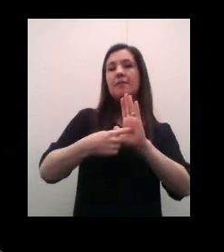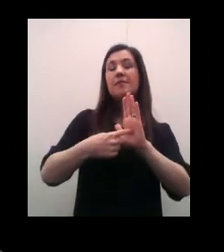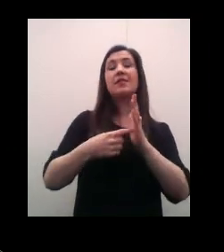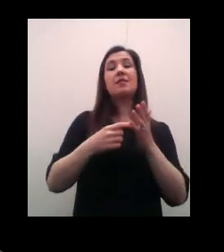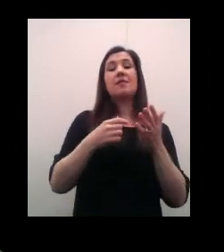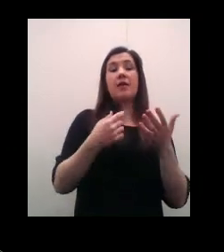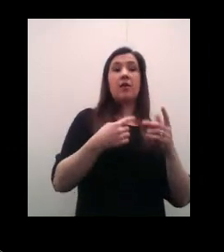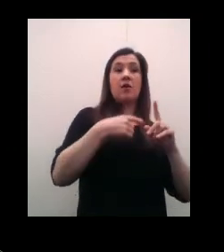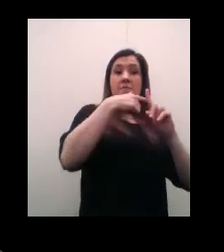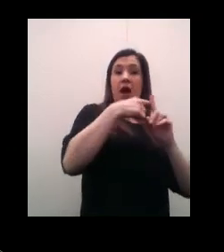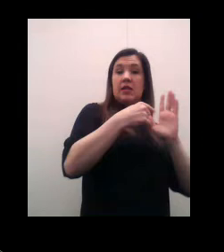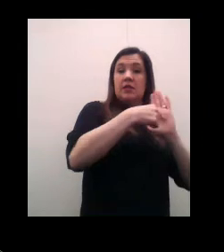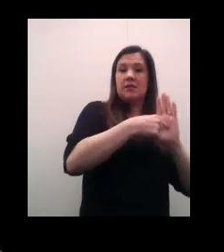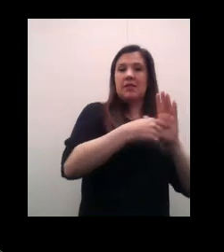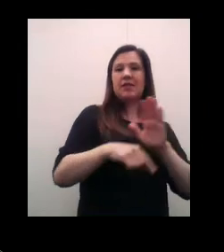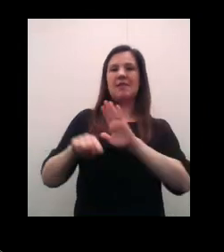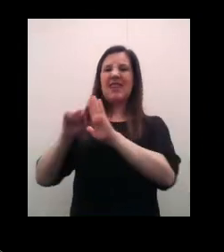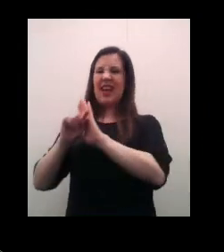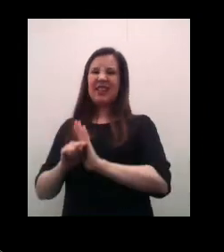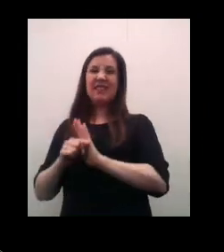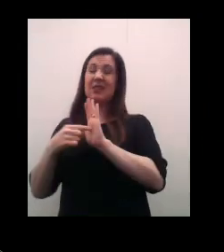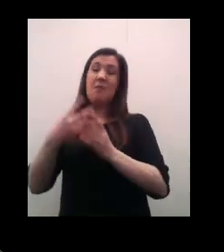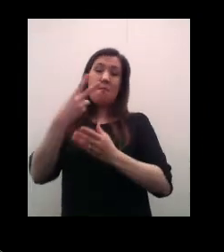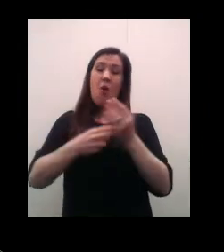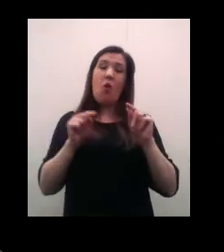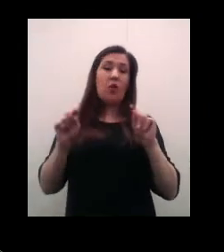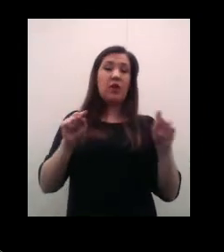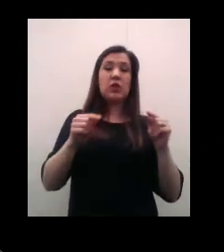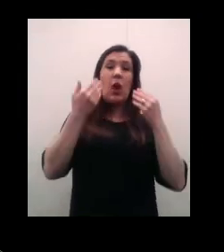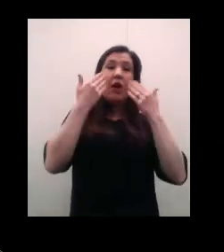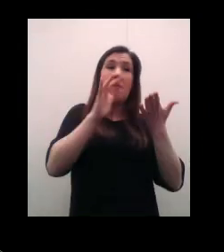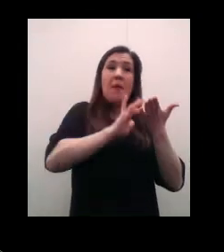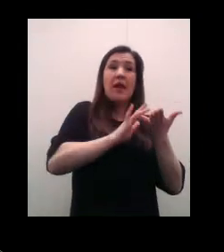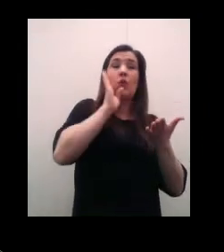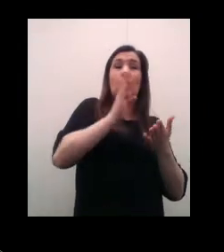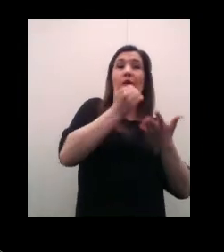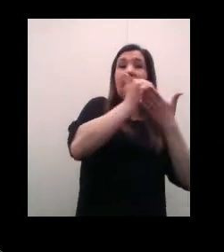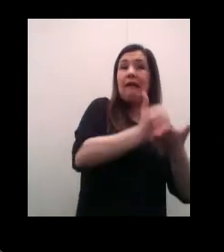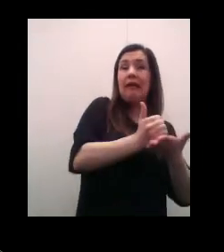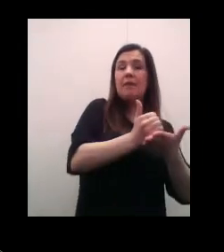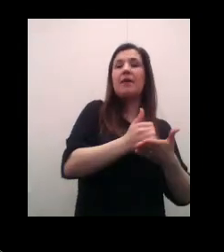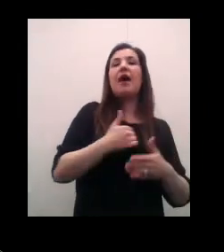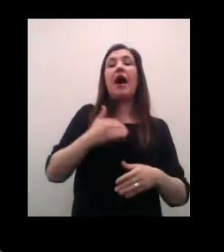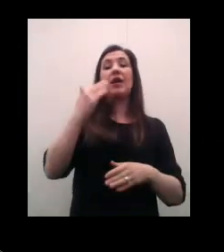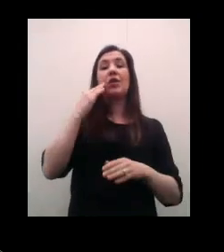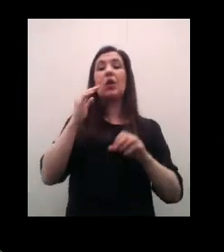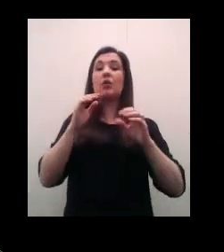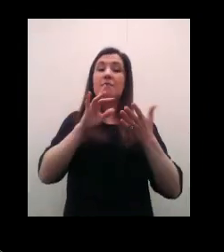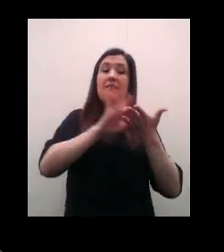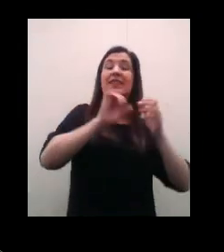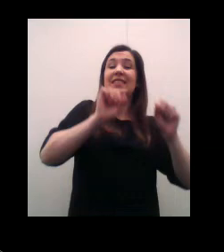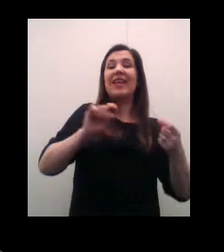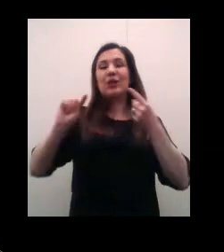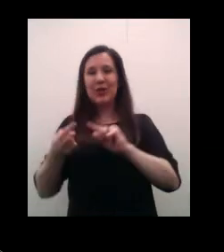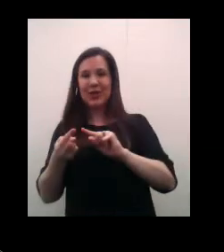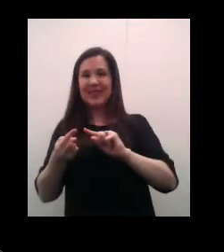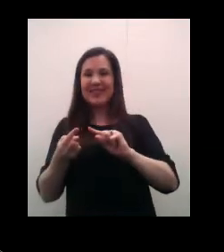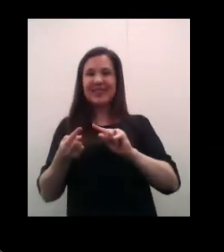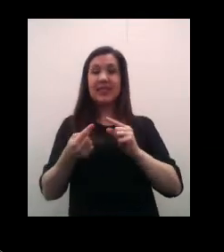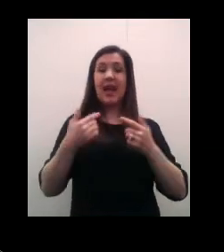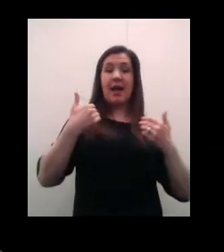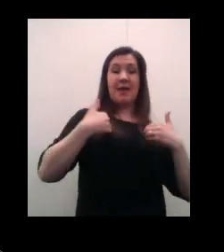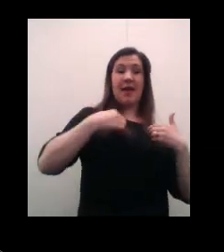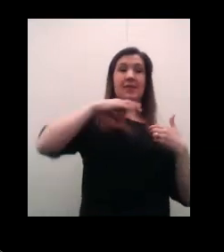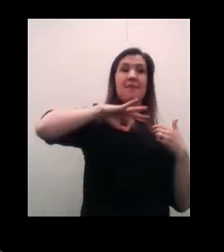bad side effects. And if we don't know that a medication definitely will help you, we know that it can hurt you and it can be very, very